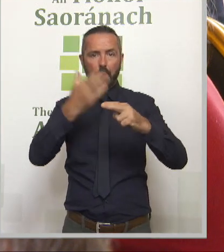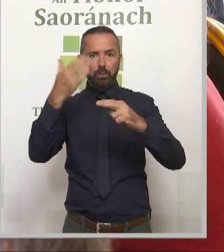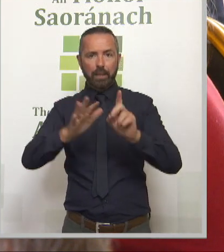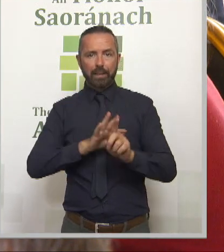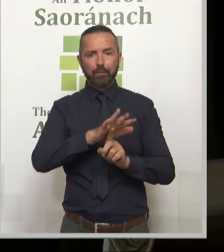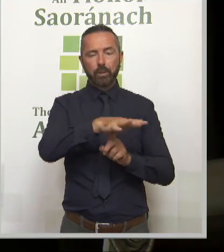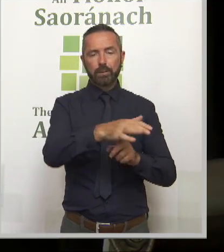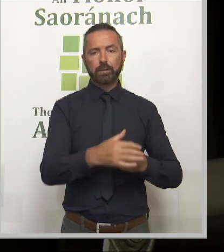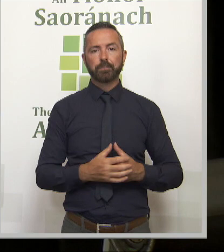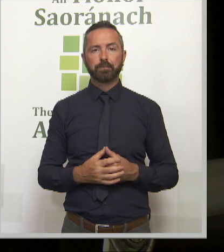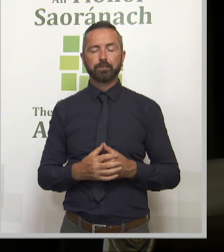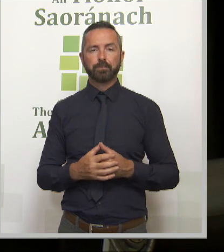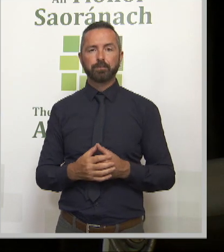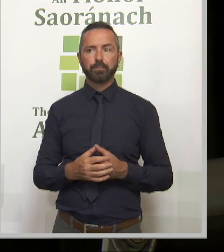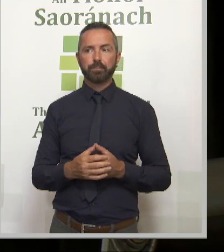to bear on them.